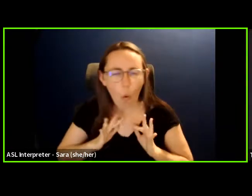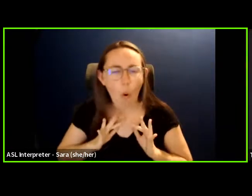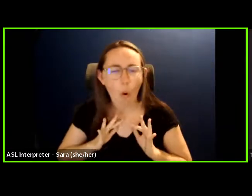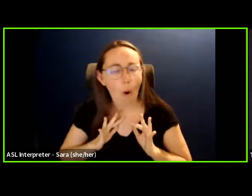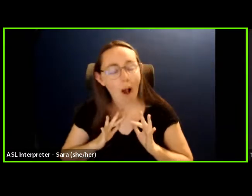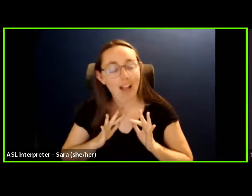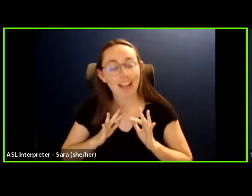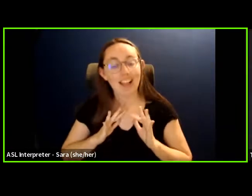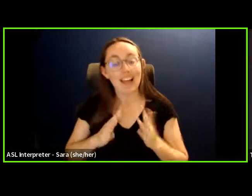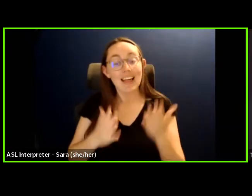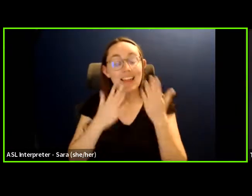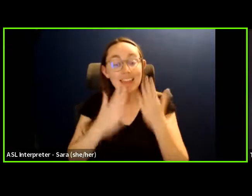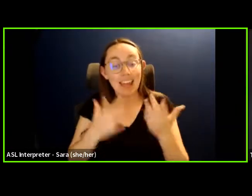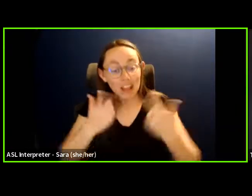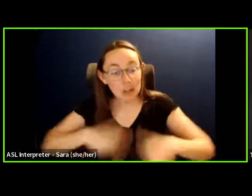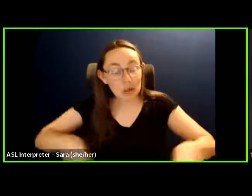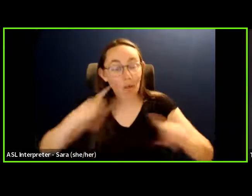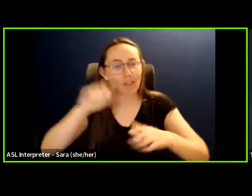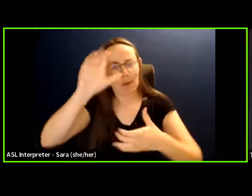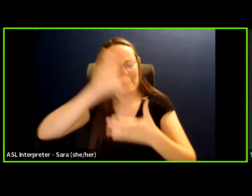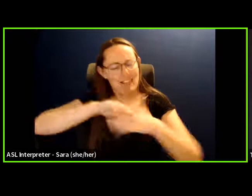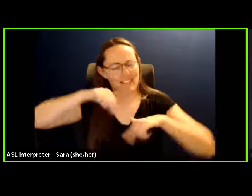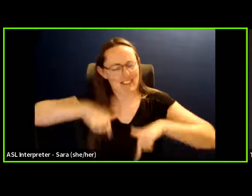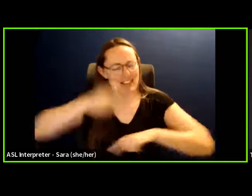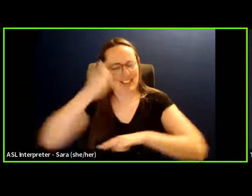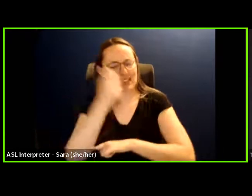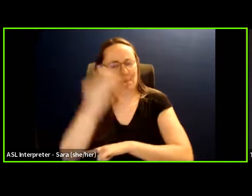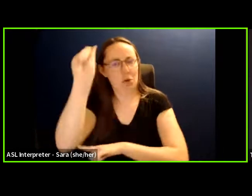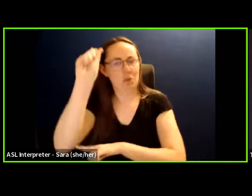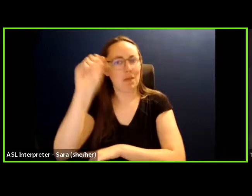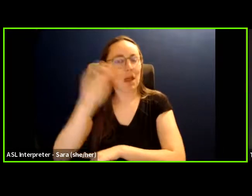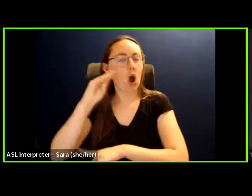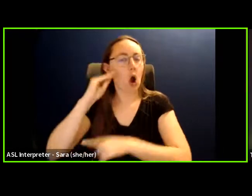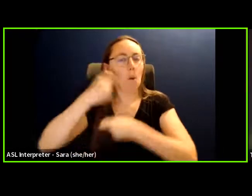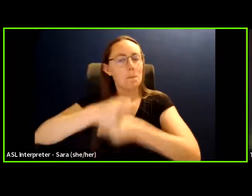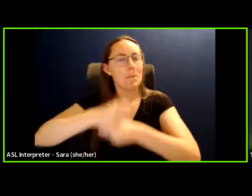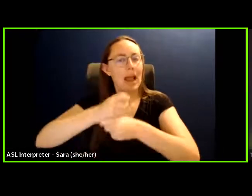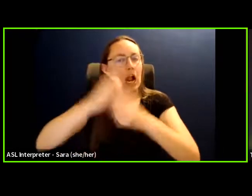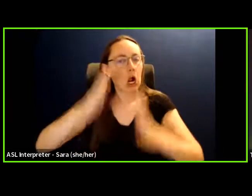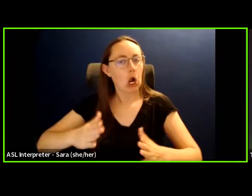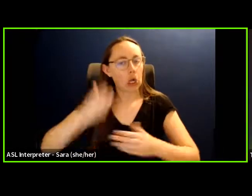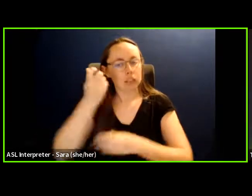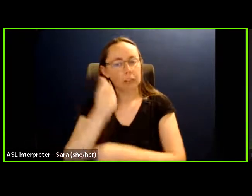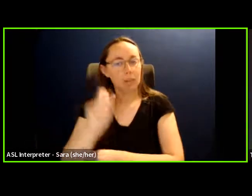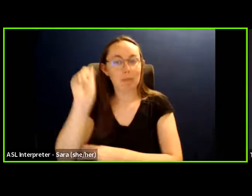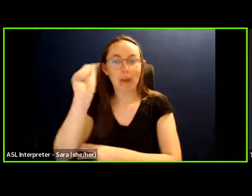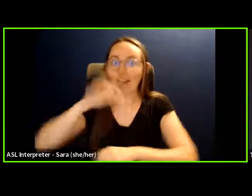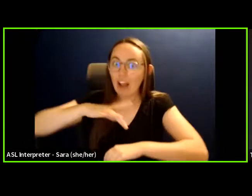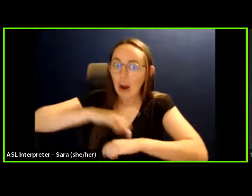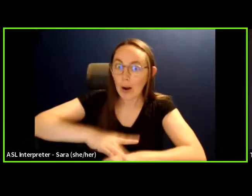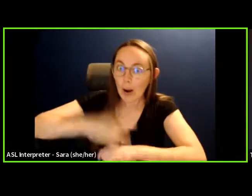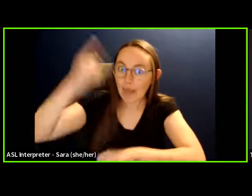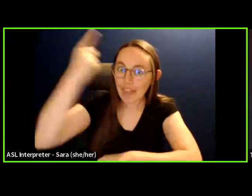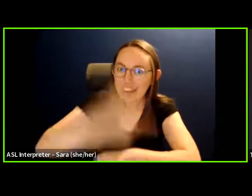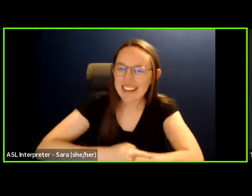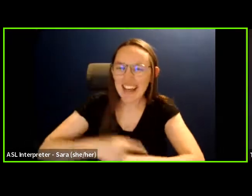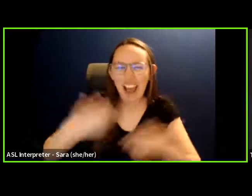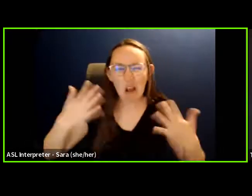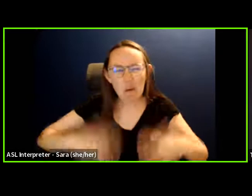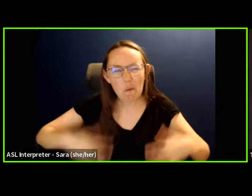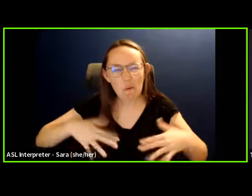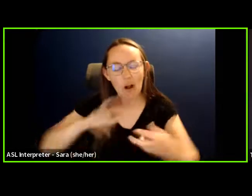whole makers movement. And in honor of Earth Day, right? About recycling and repurposing. And